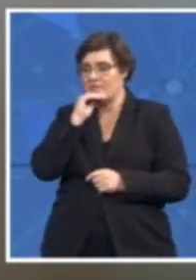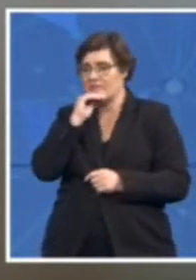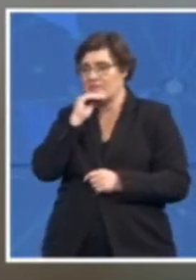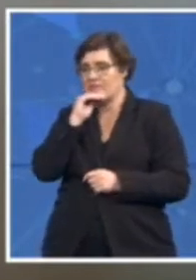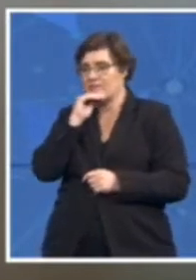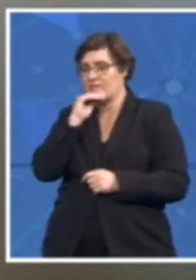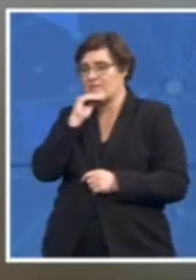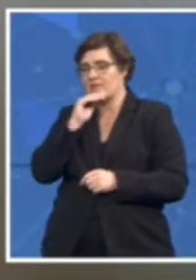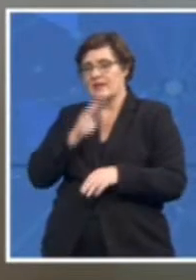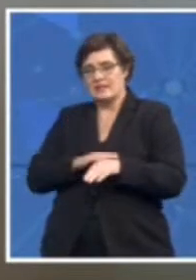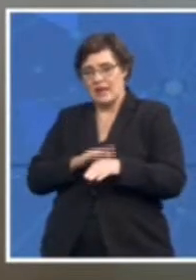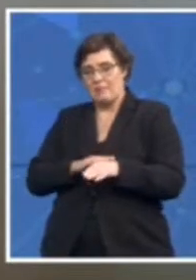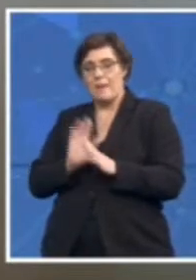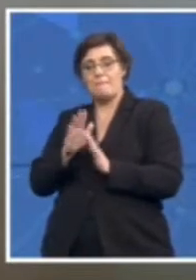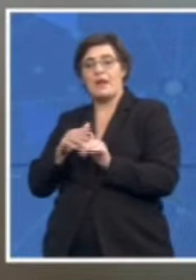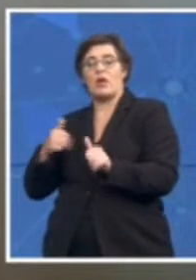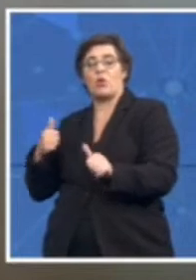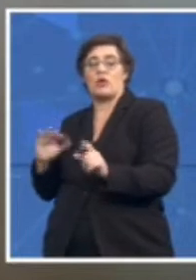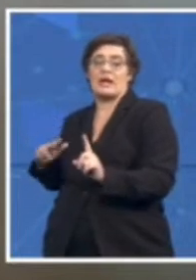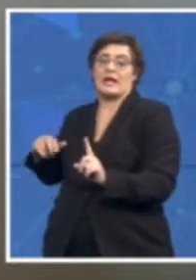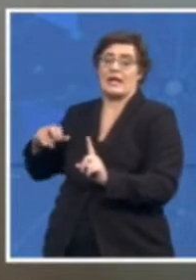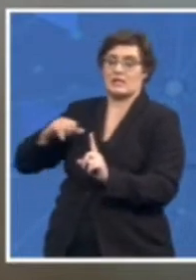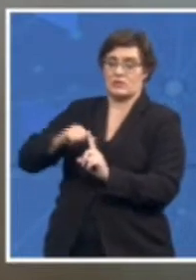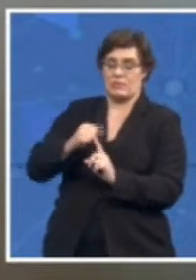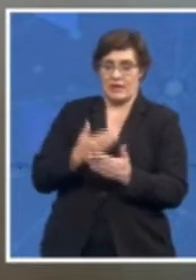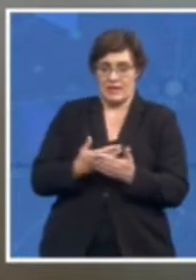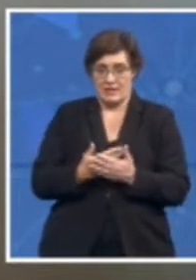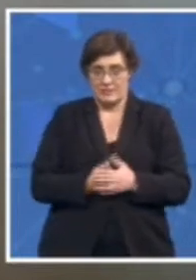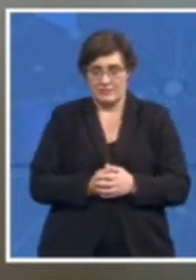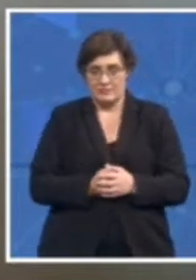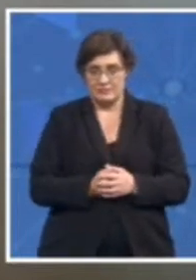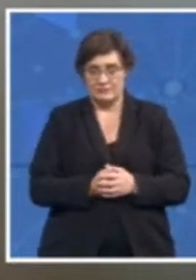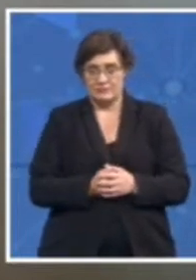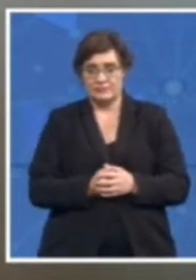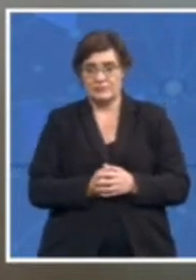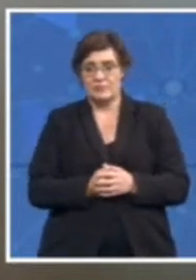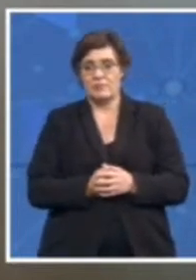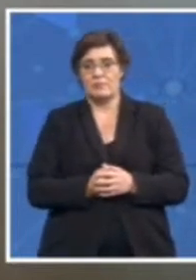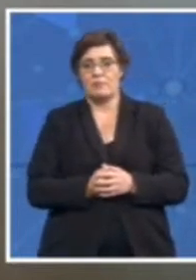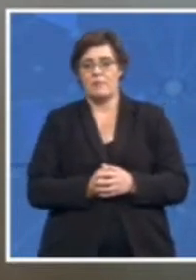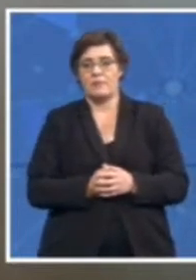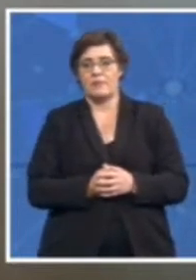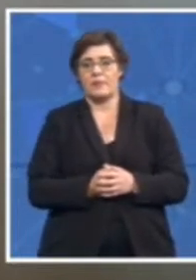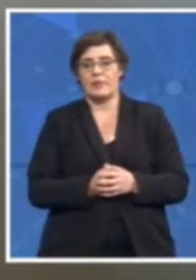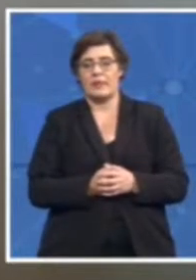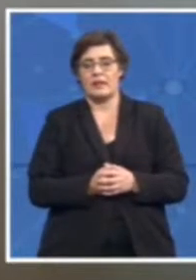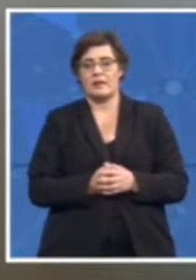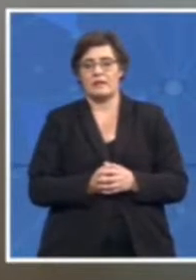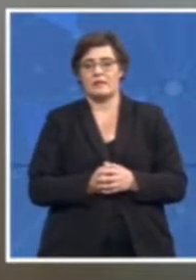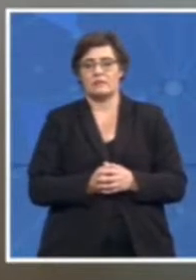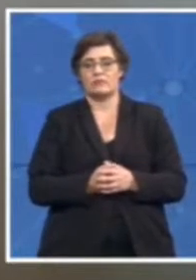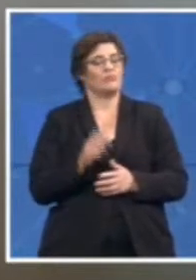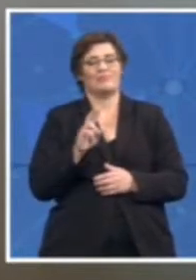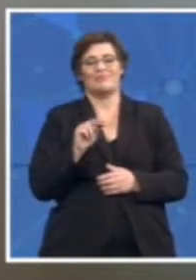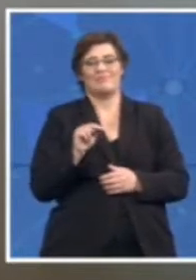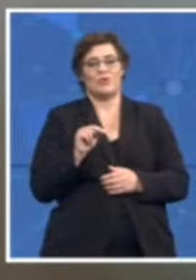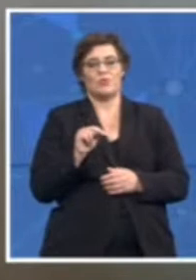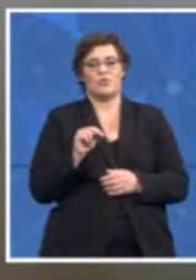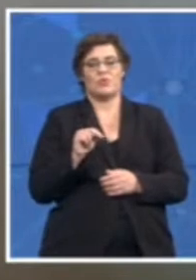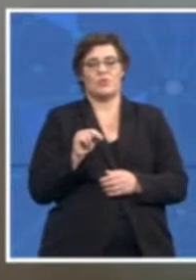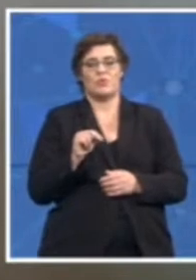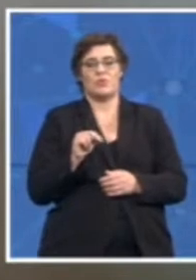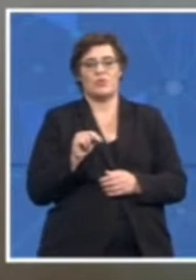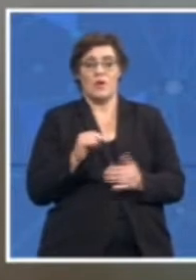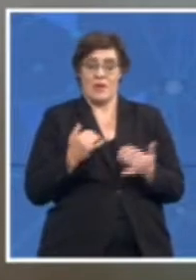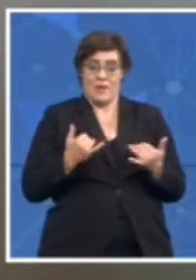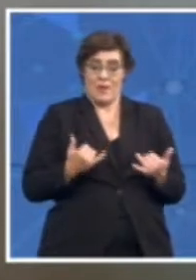up with the backlog that has arisen. So, Bongi, no, at this point in time, we don't anticipate or